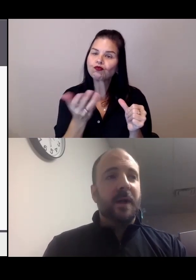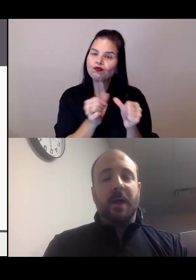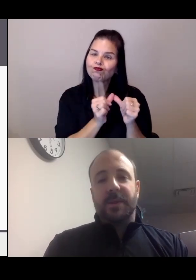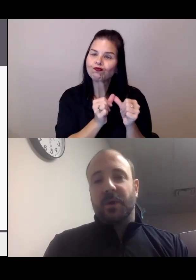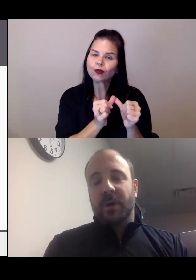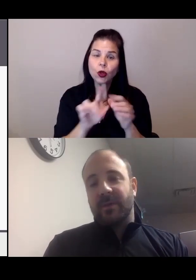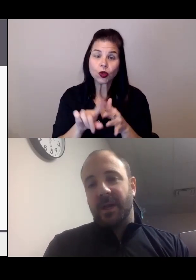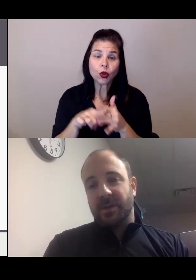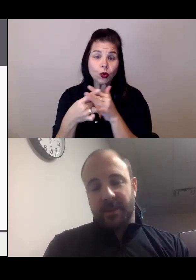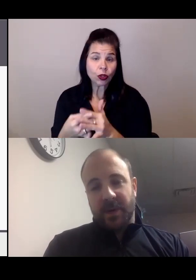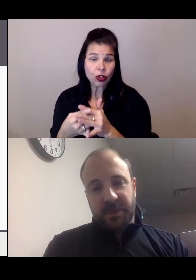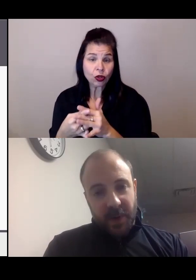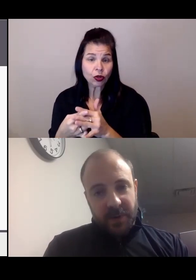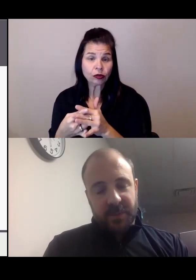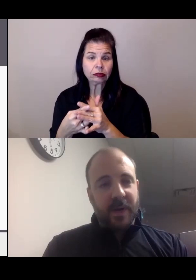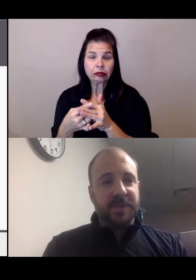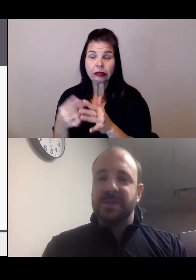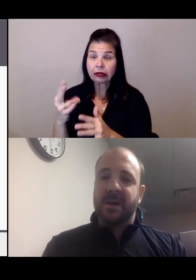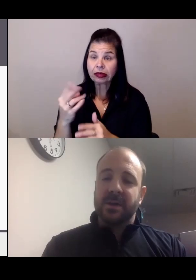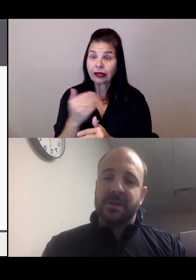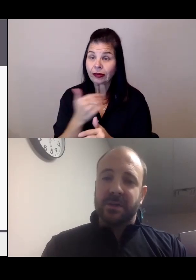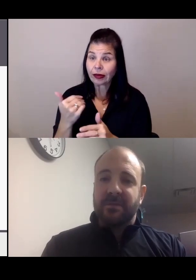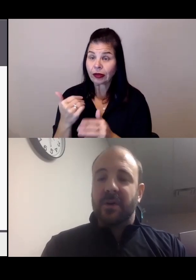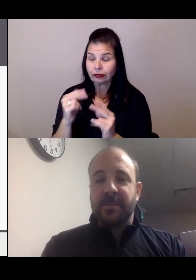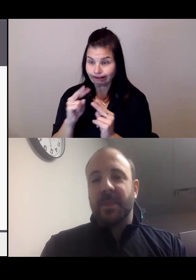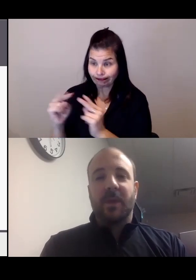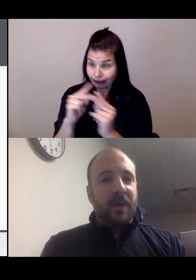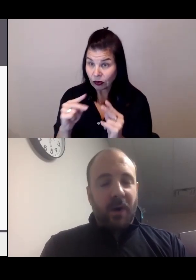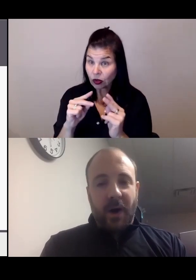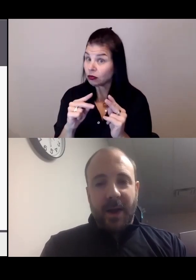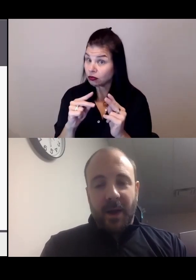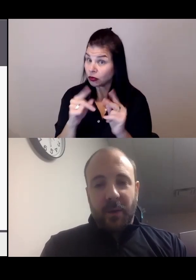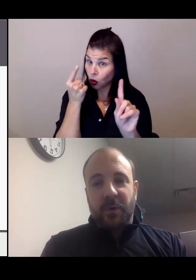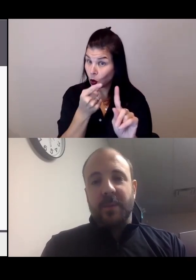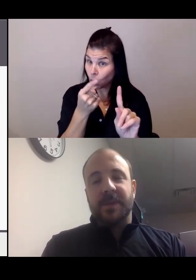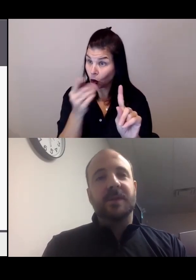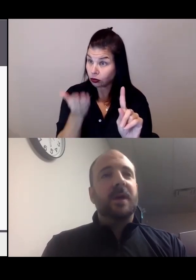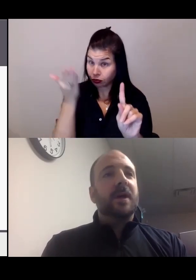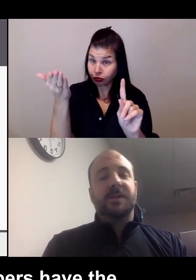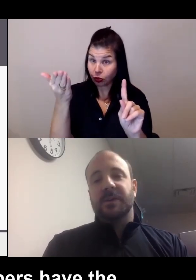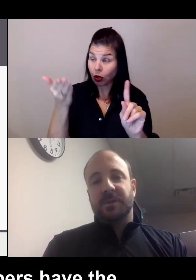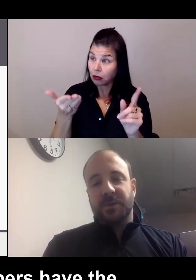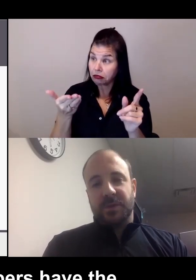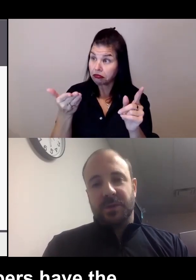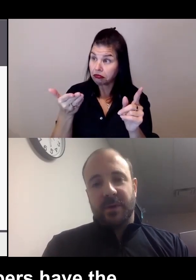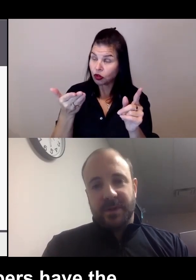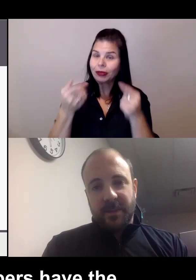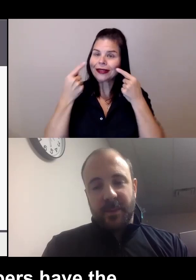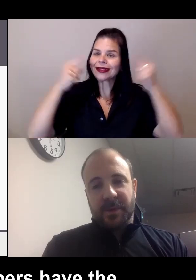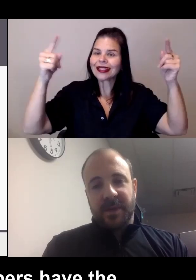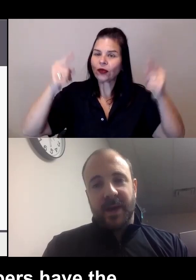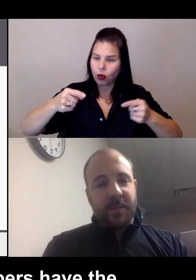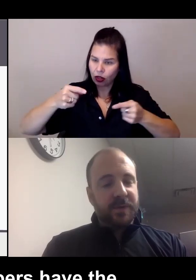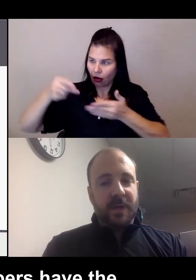members. But the goal of any job creation partnership project is not only to deliver on our agreements, it's also to ensure that